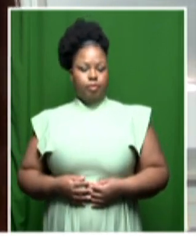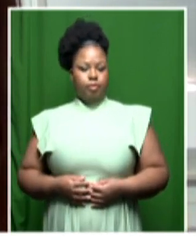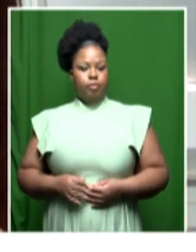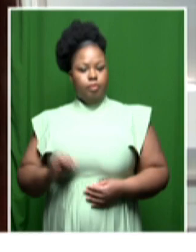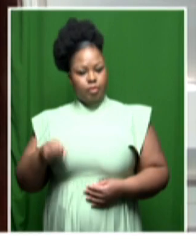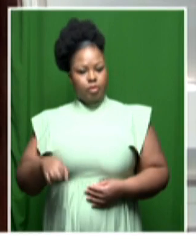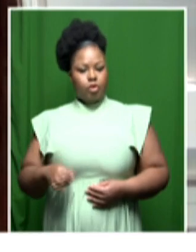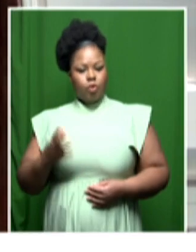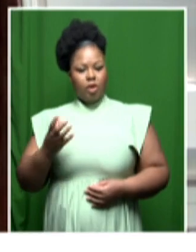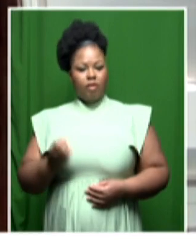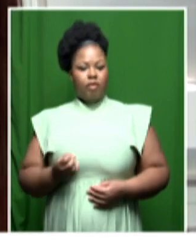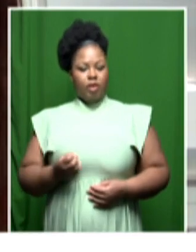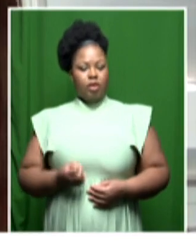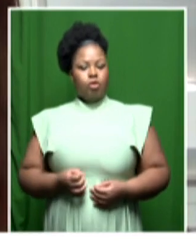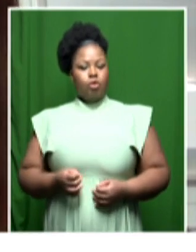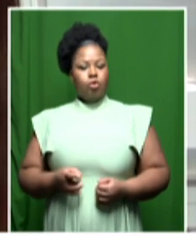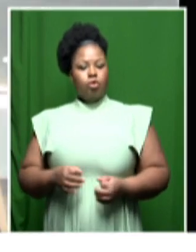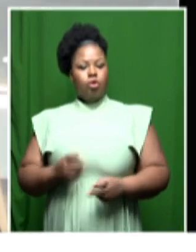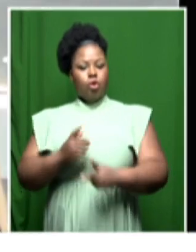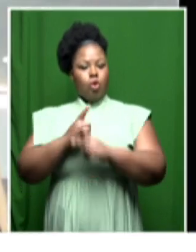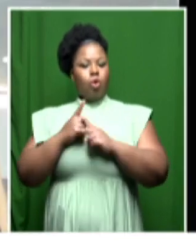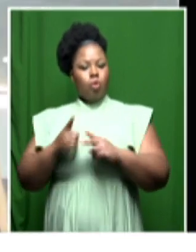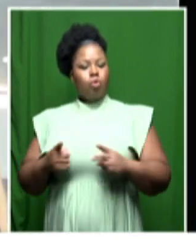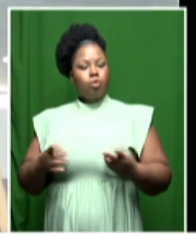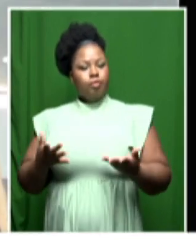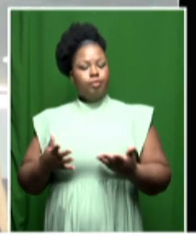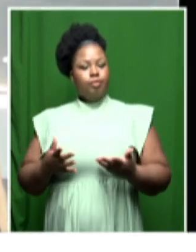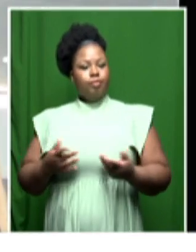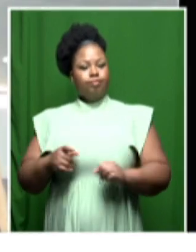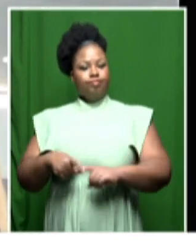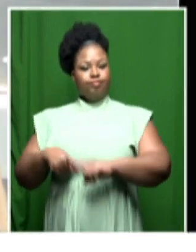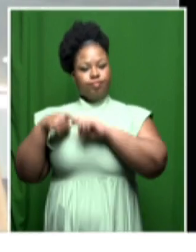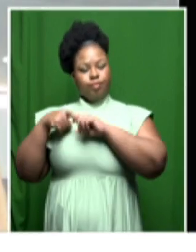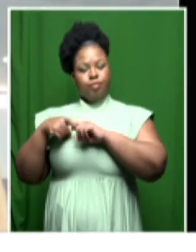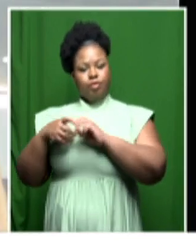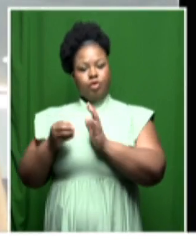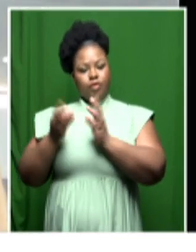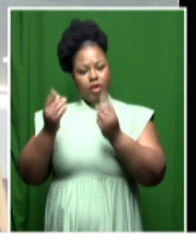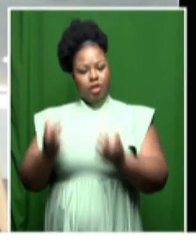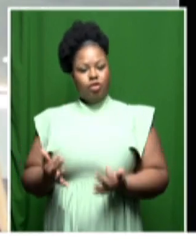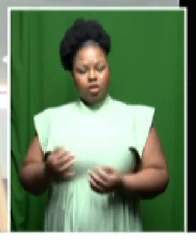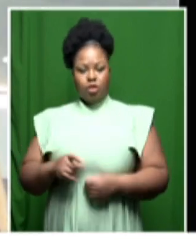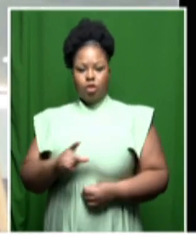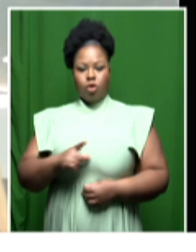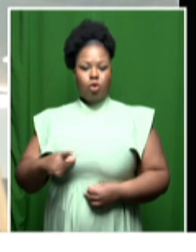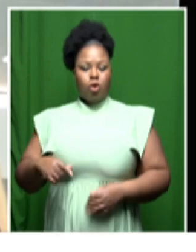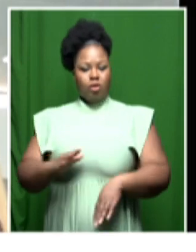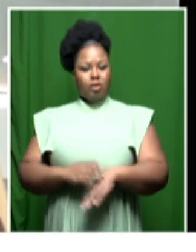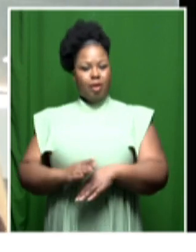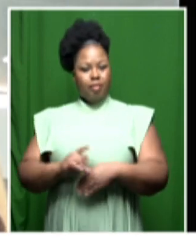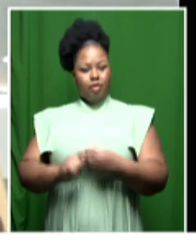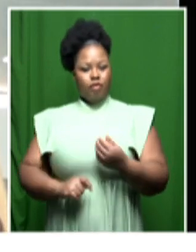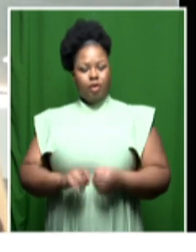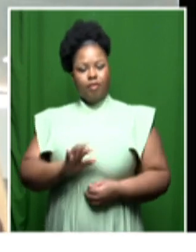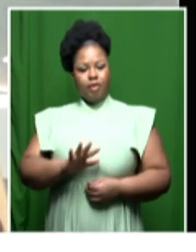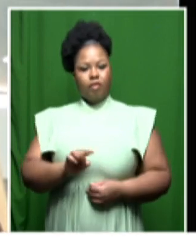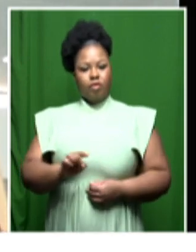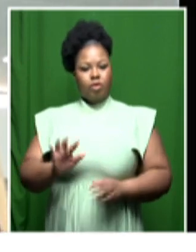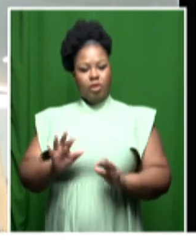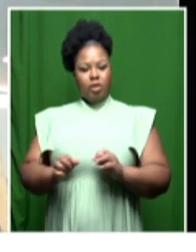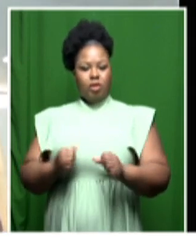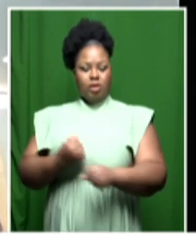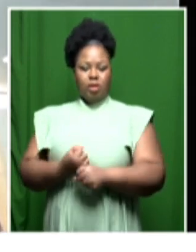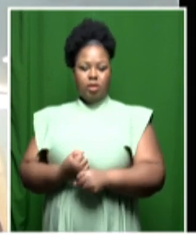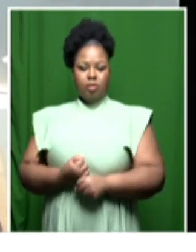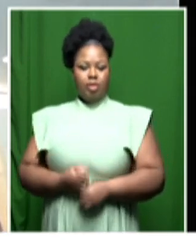loan holidays during the study period. We engage students financially and we put in long-term payment options for 5 to 10 years. We